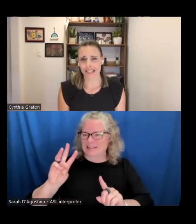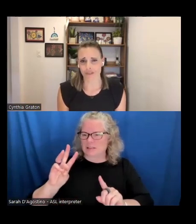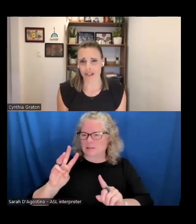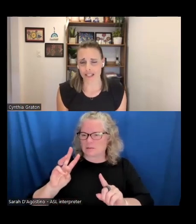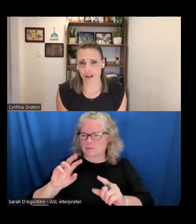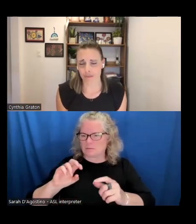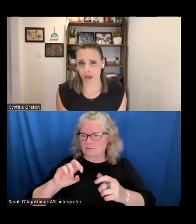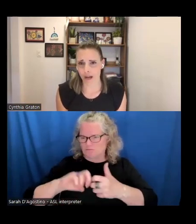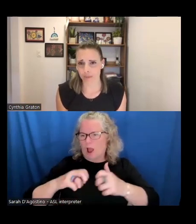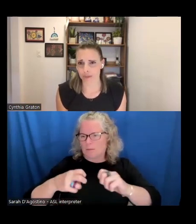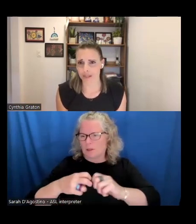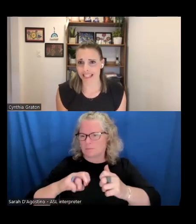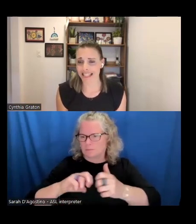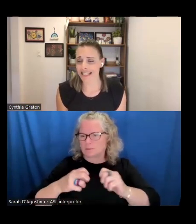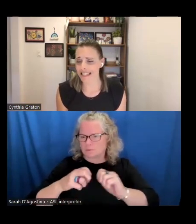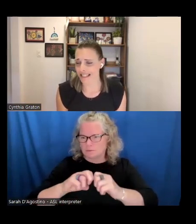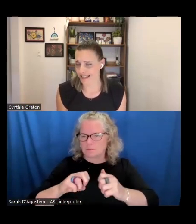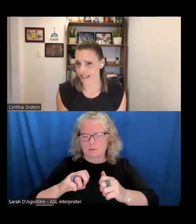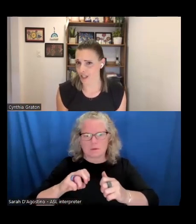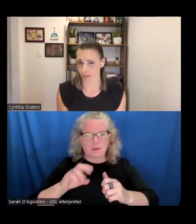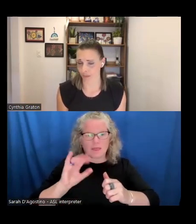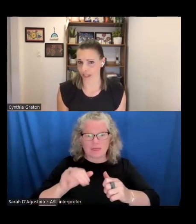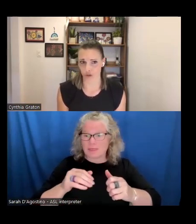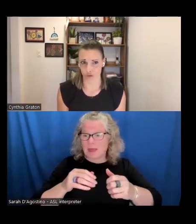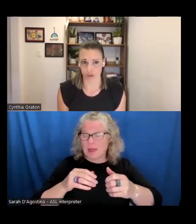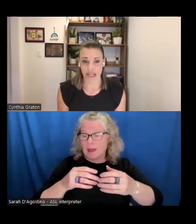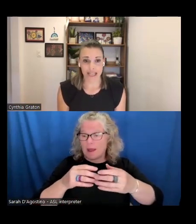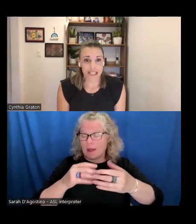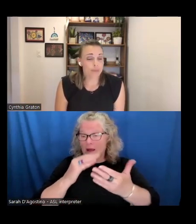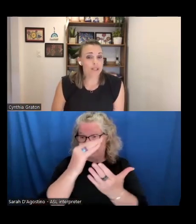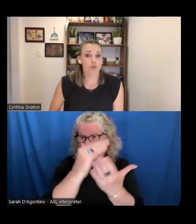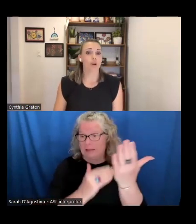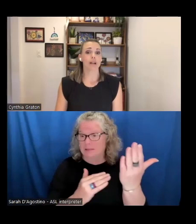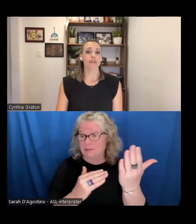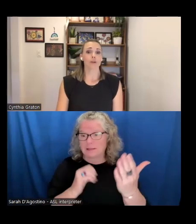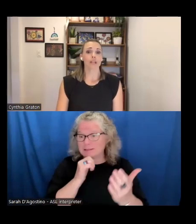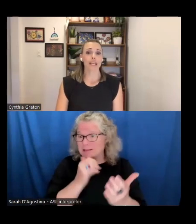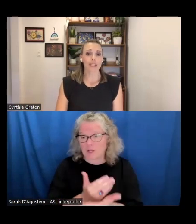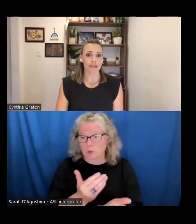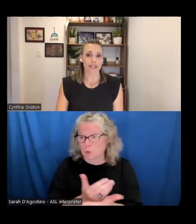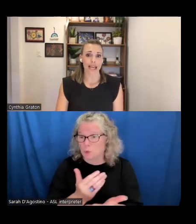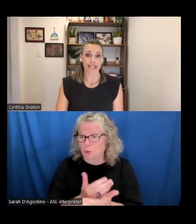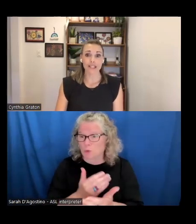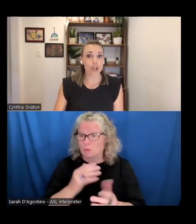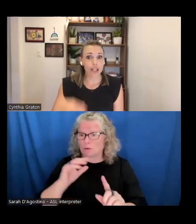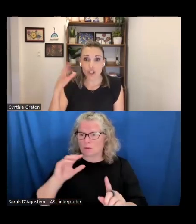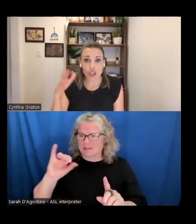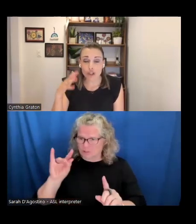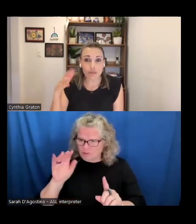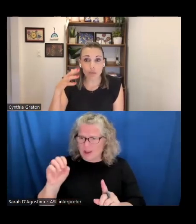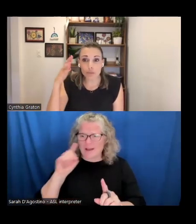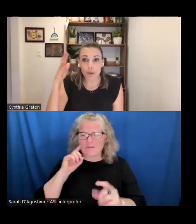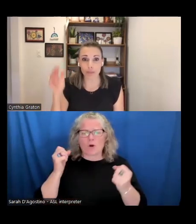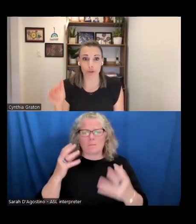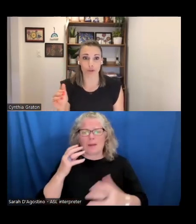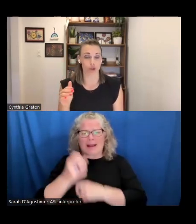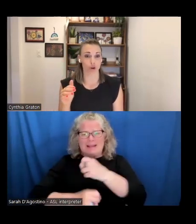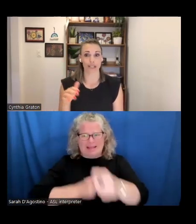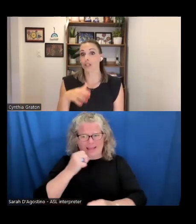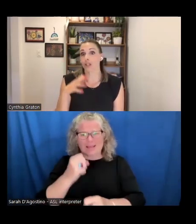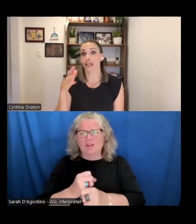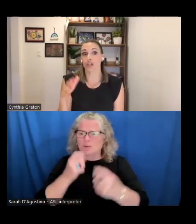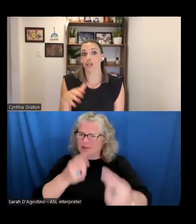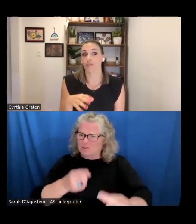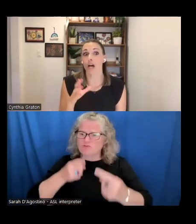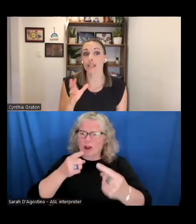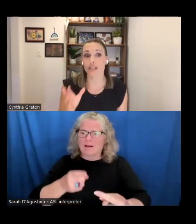Jake's list of unsolved problems isn't something new. He's been struggling for years, and his collection of blue bubbles or